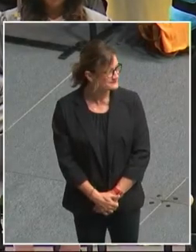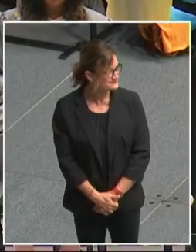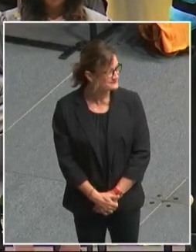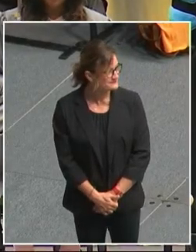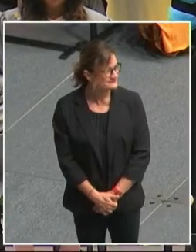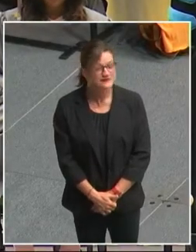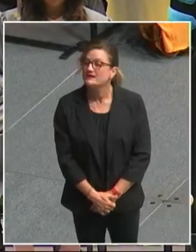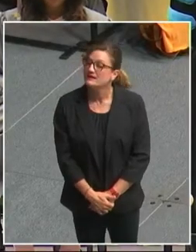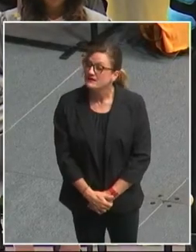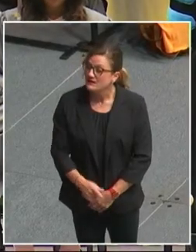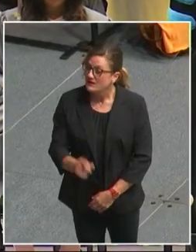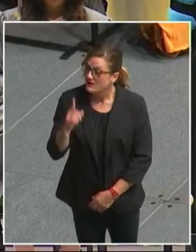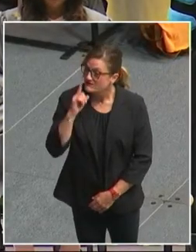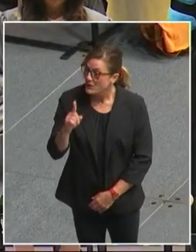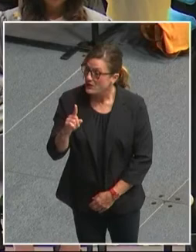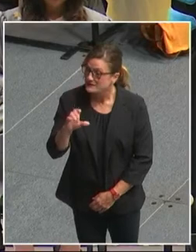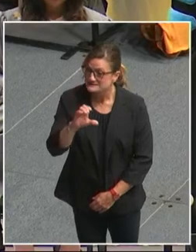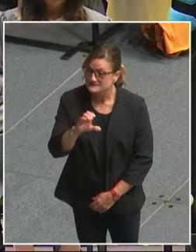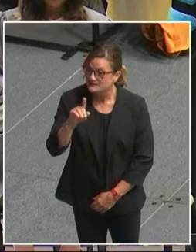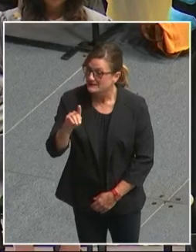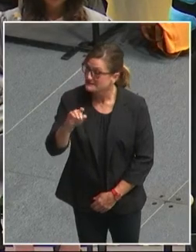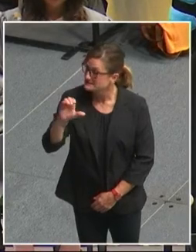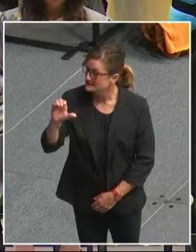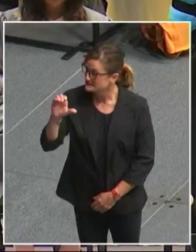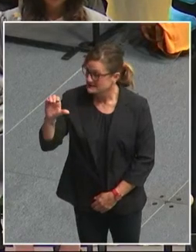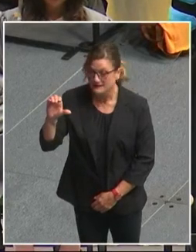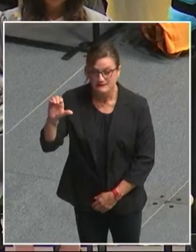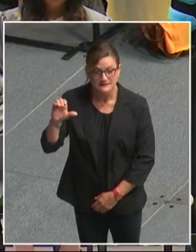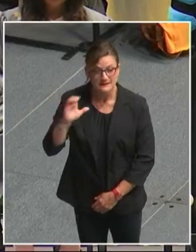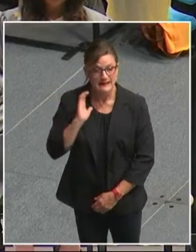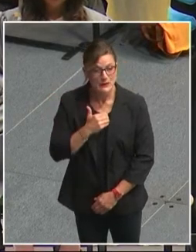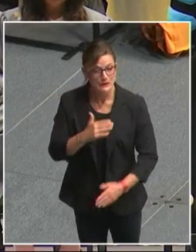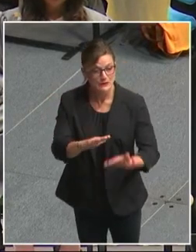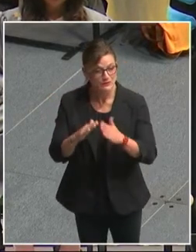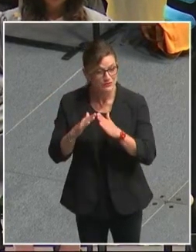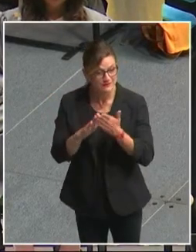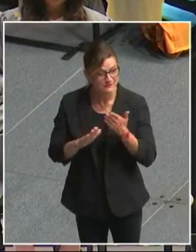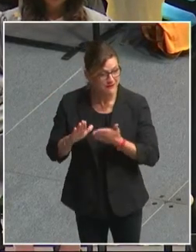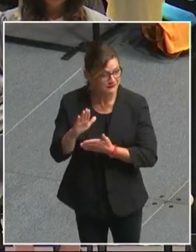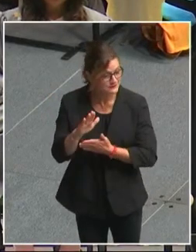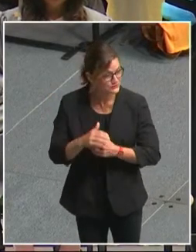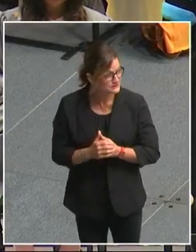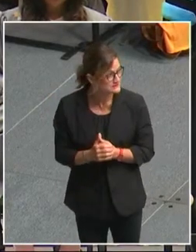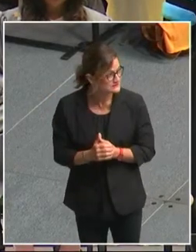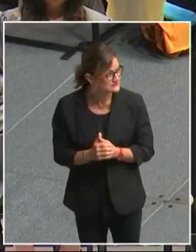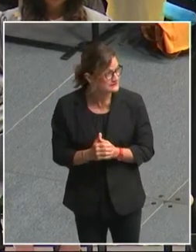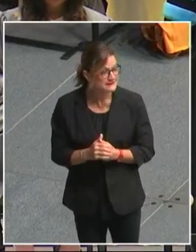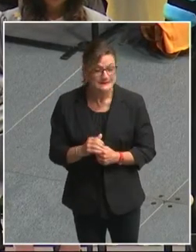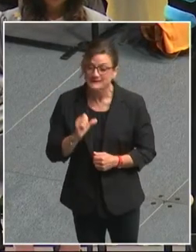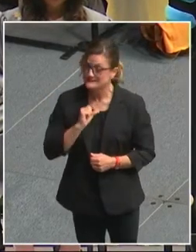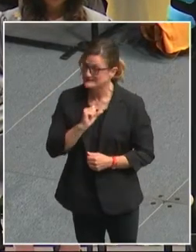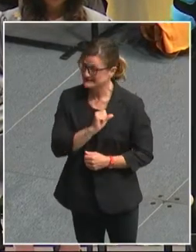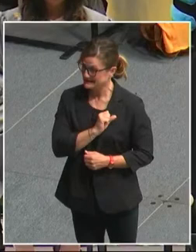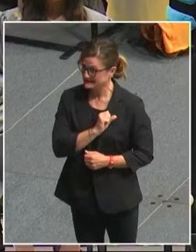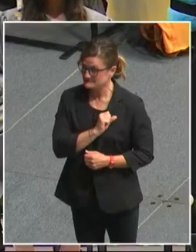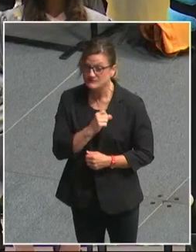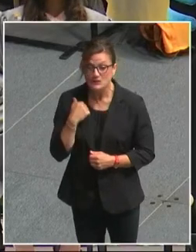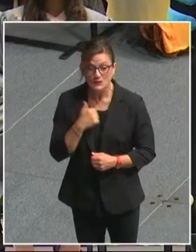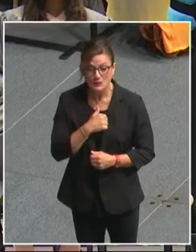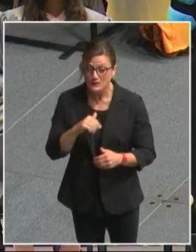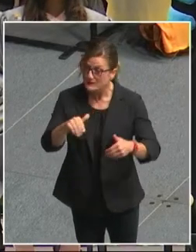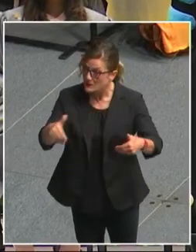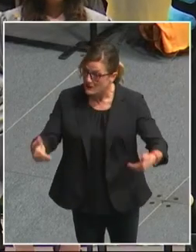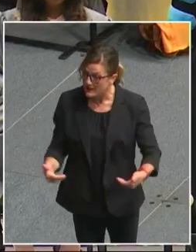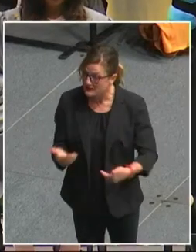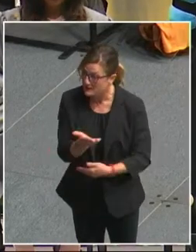On behalf of Central Piedmont Community College Senate, we welcome you